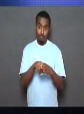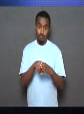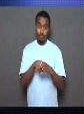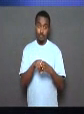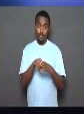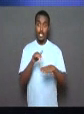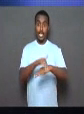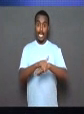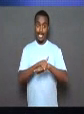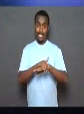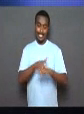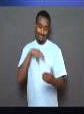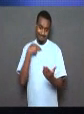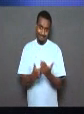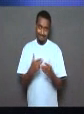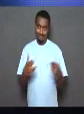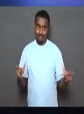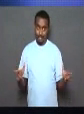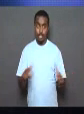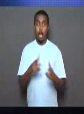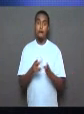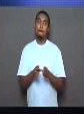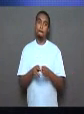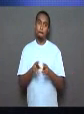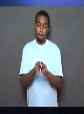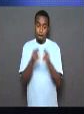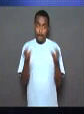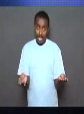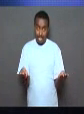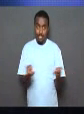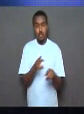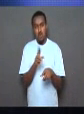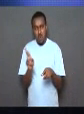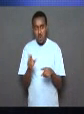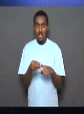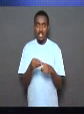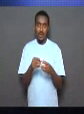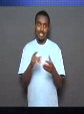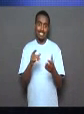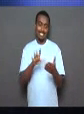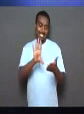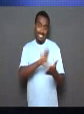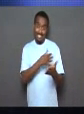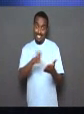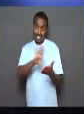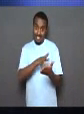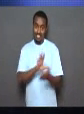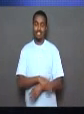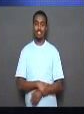include English newspapers, magazines, or even poetry.